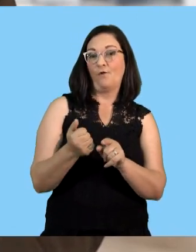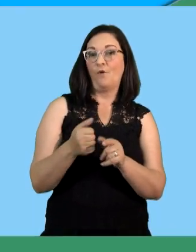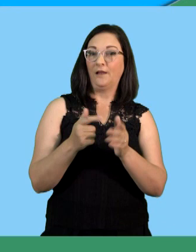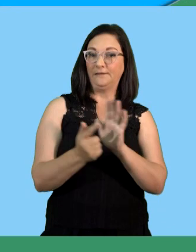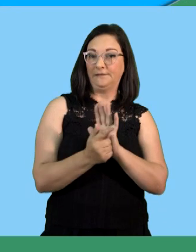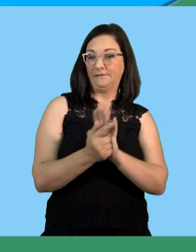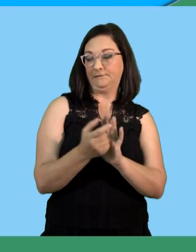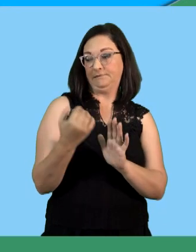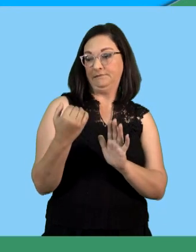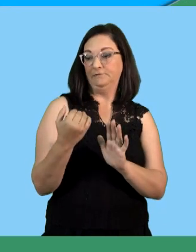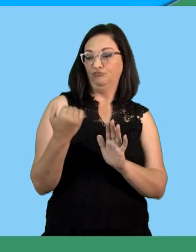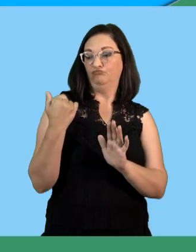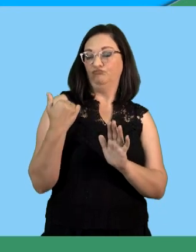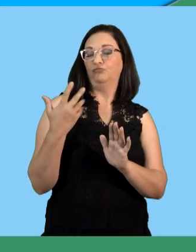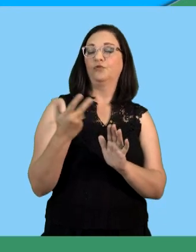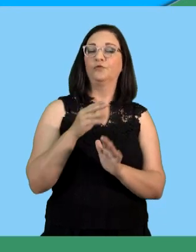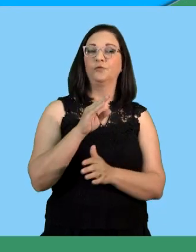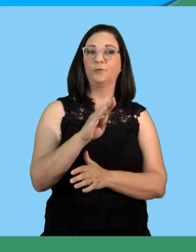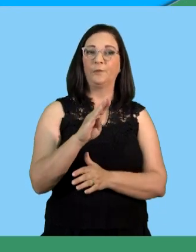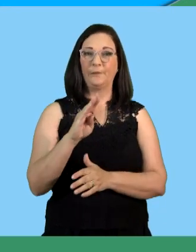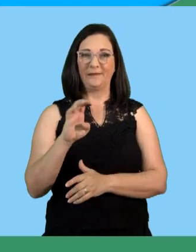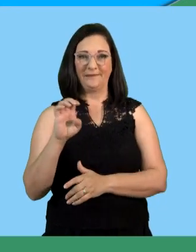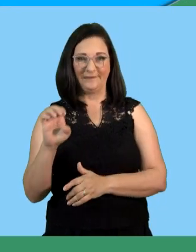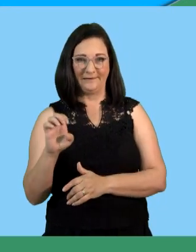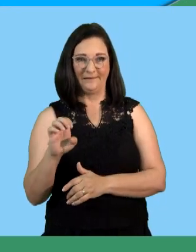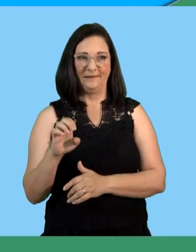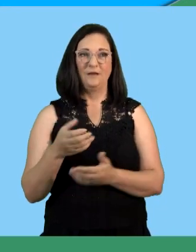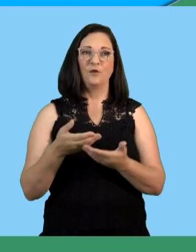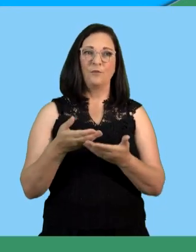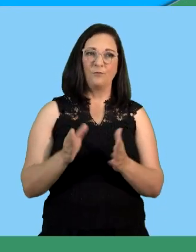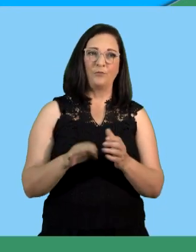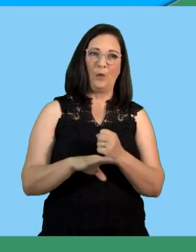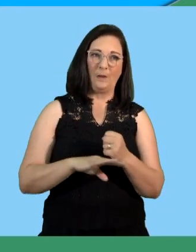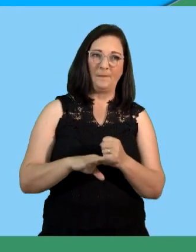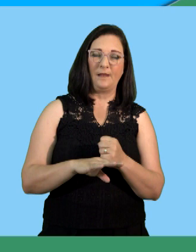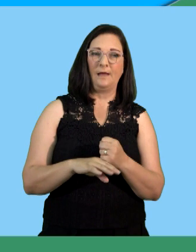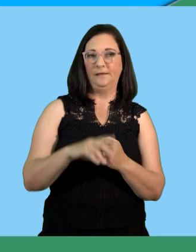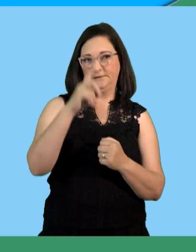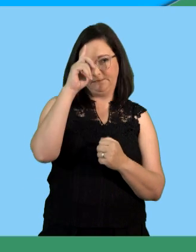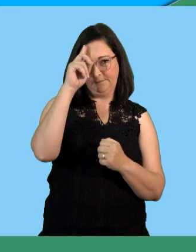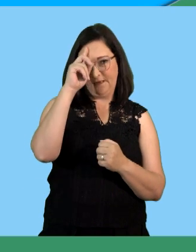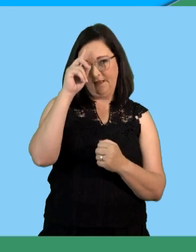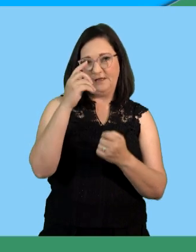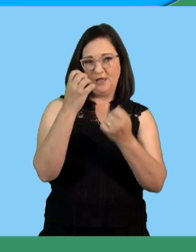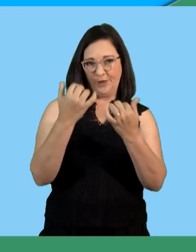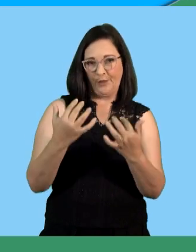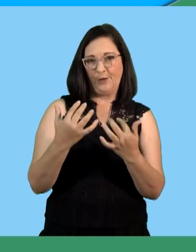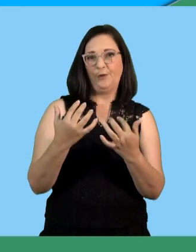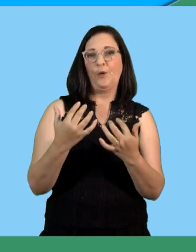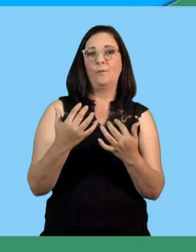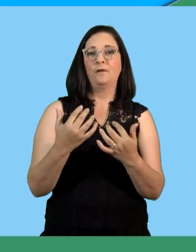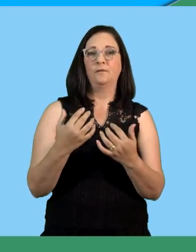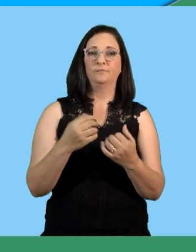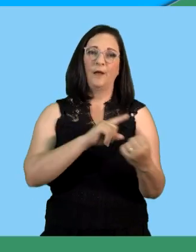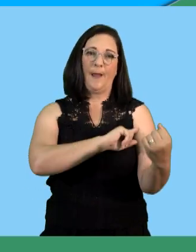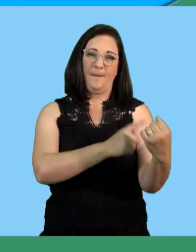on businesses, and our main focus is the BBBEE, which is the Broad-Based Black Economic Empowerment Act.